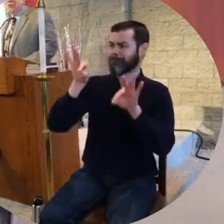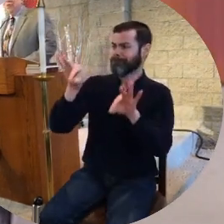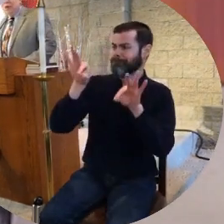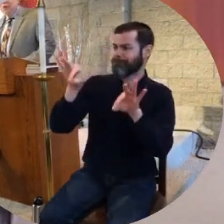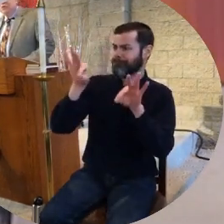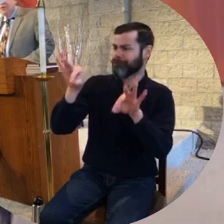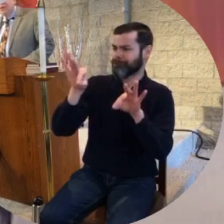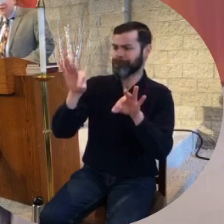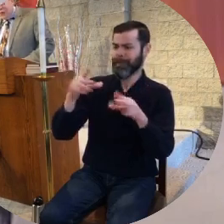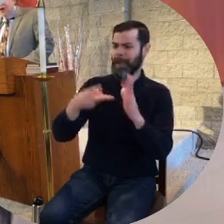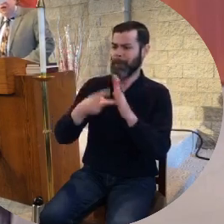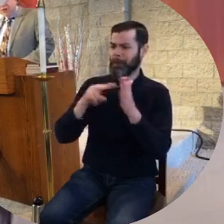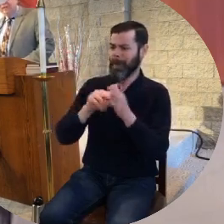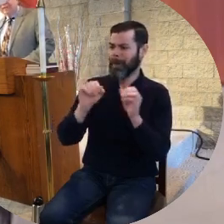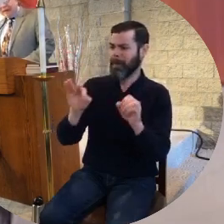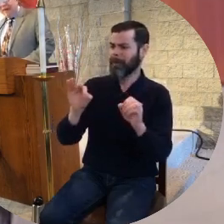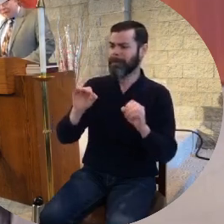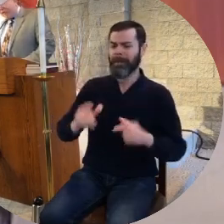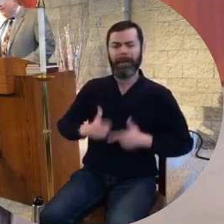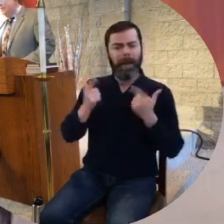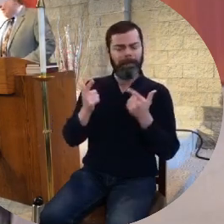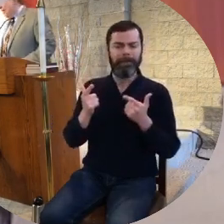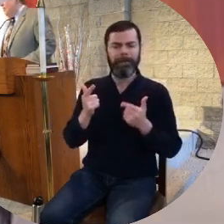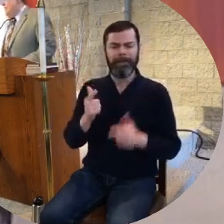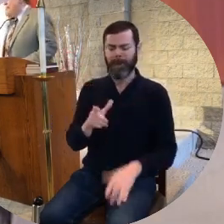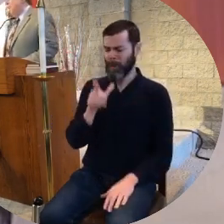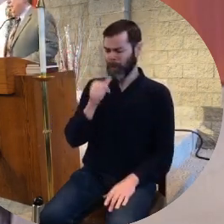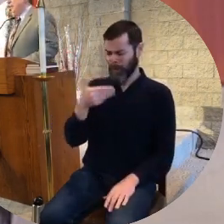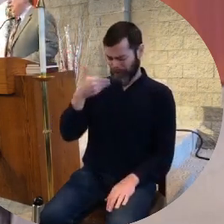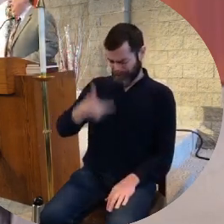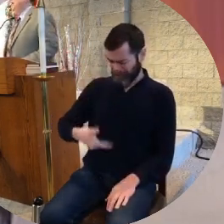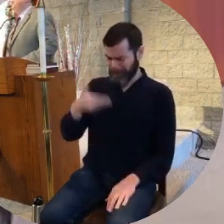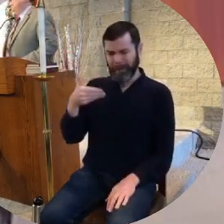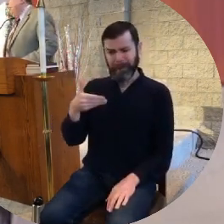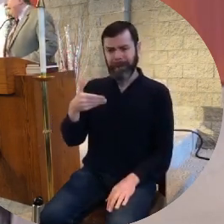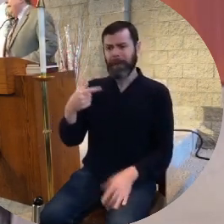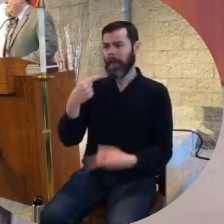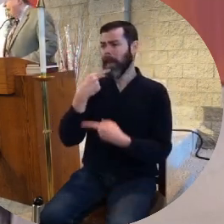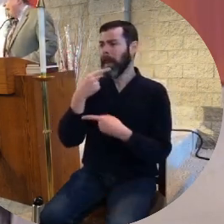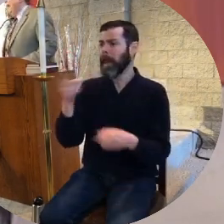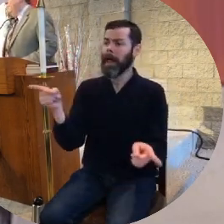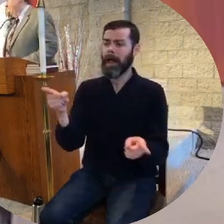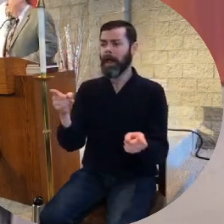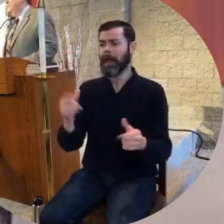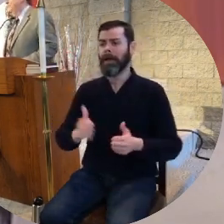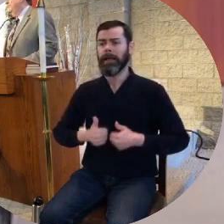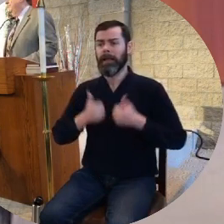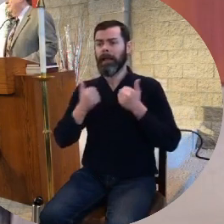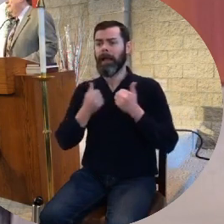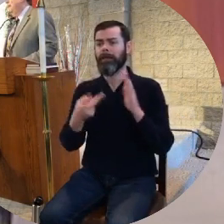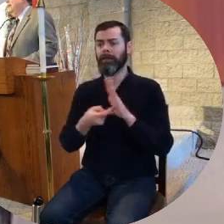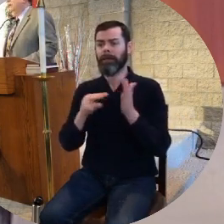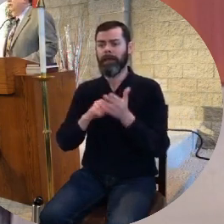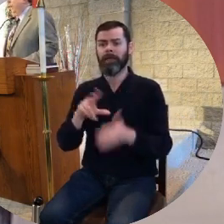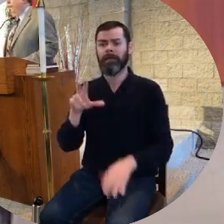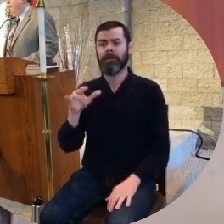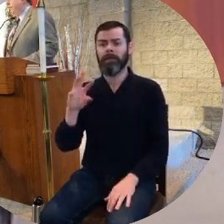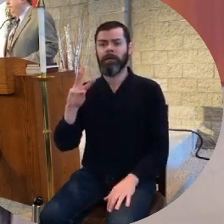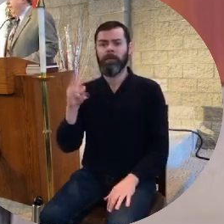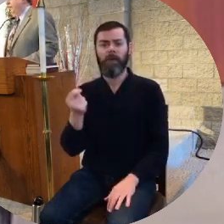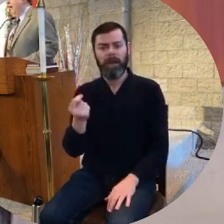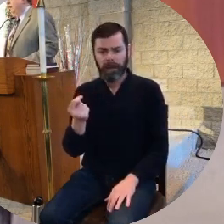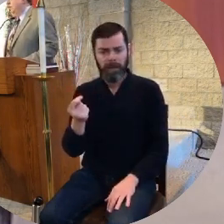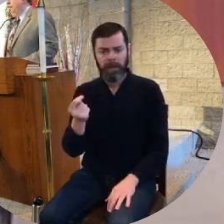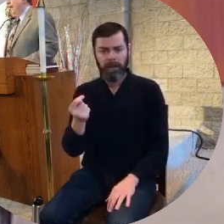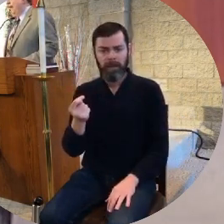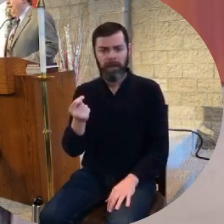in the world do you think you are? You're going to stand up here and tell this congregation the meaning of life. Yep. Well, thank you